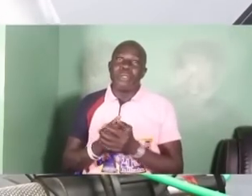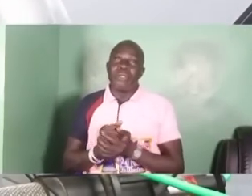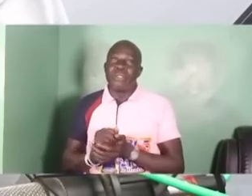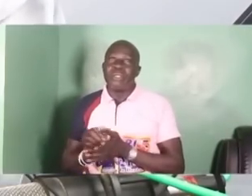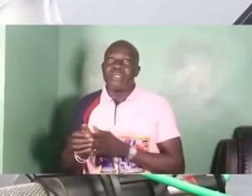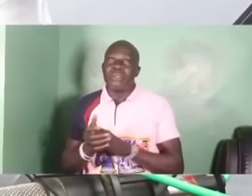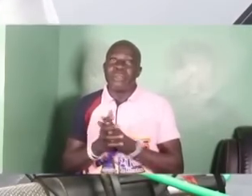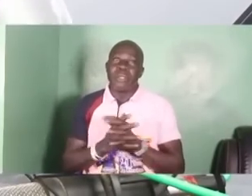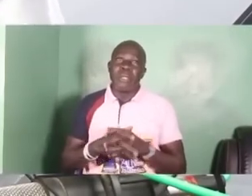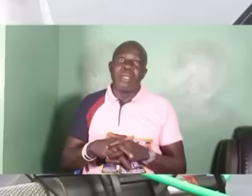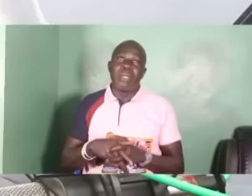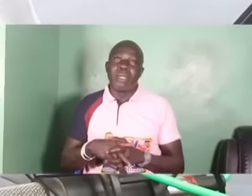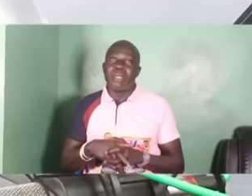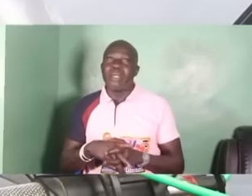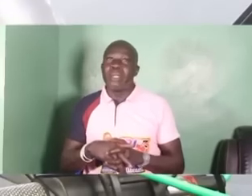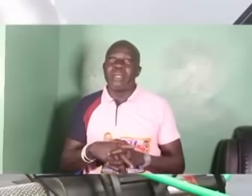emi yo ni nure